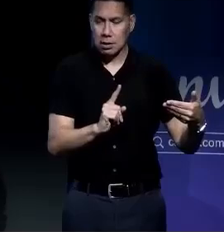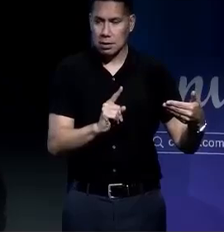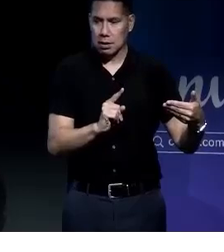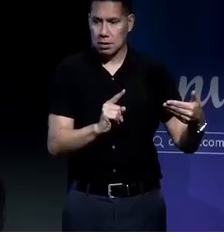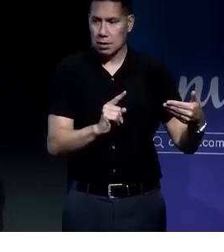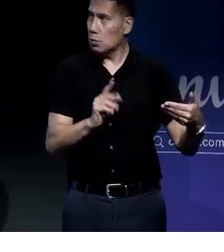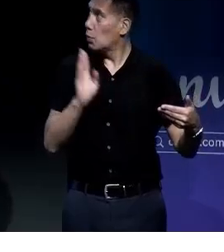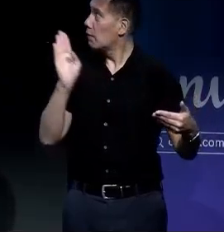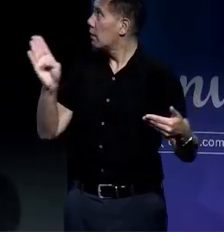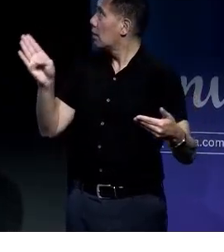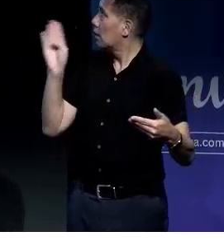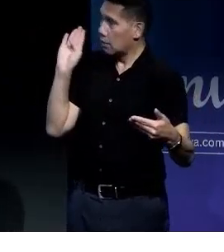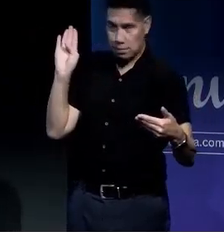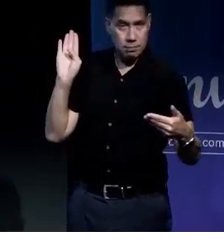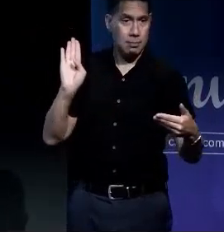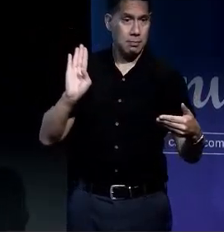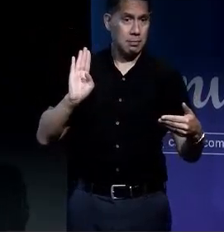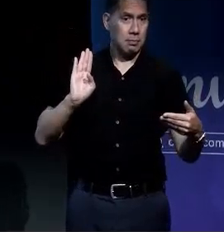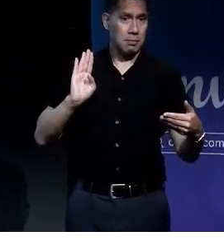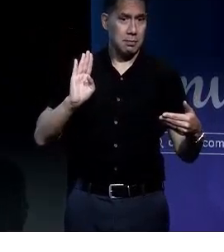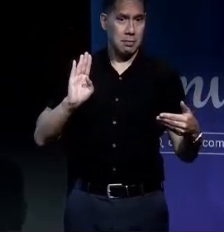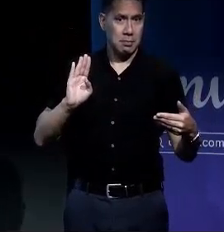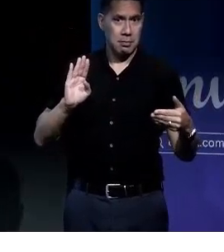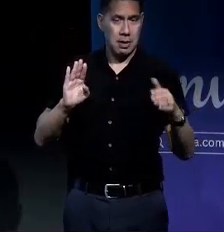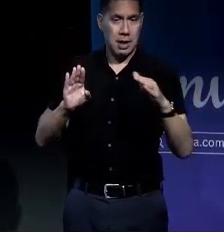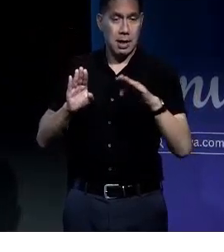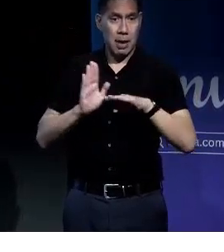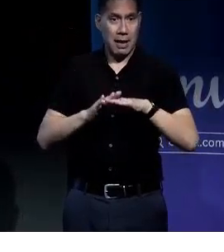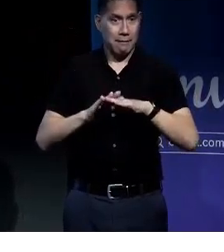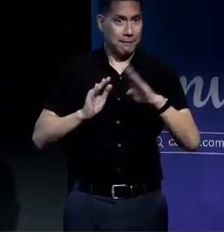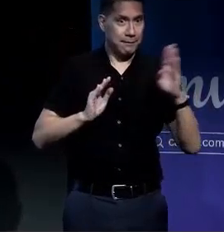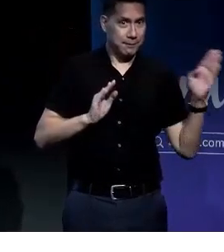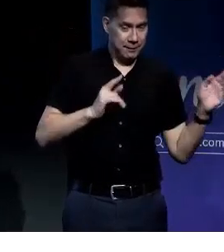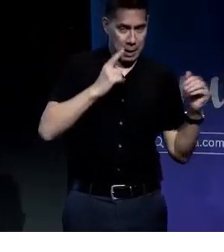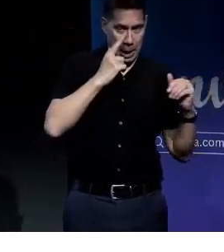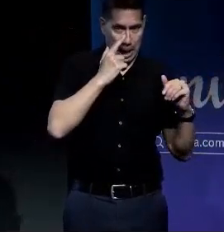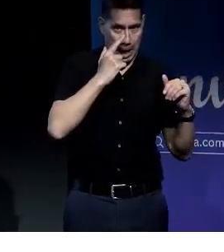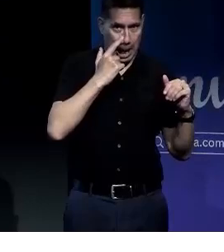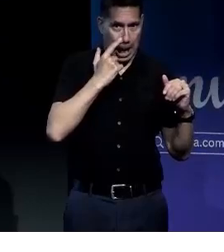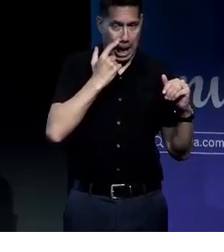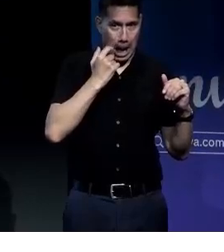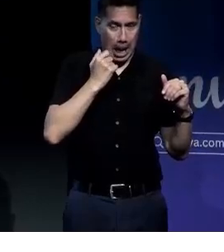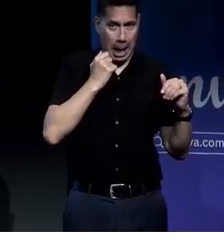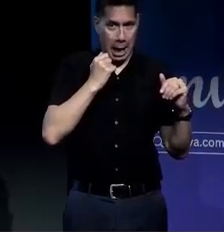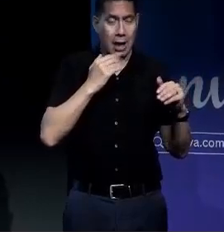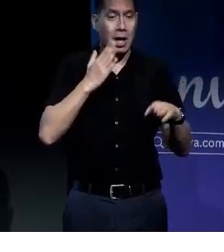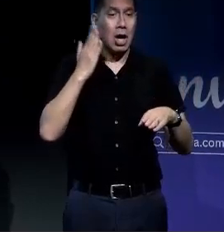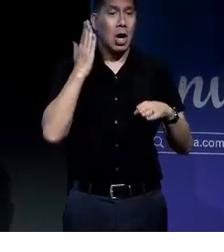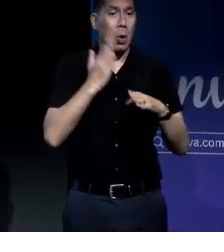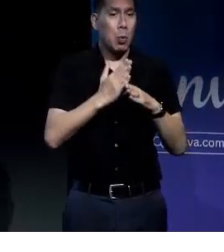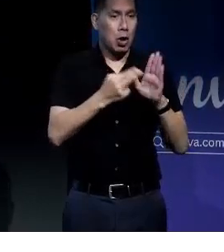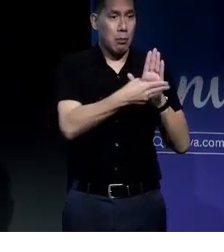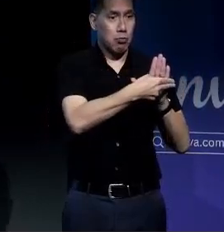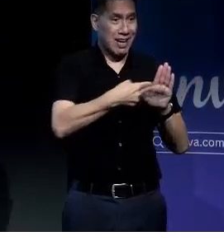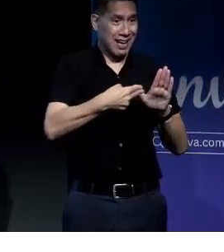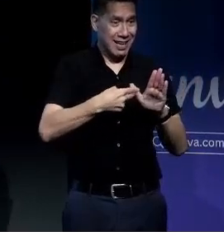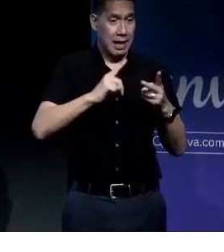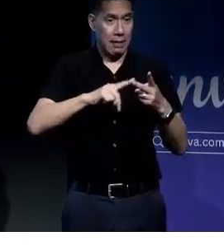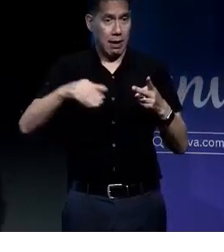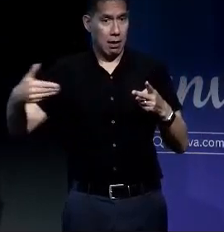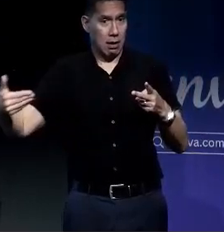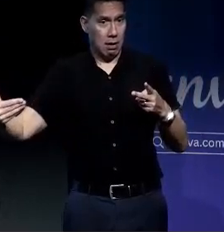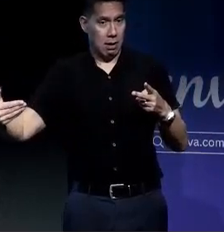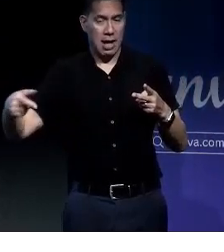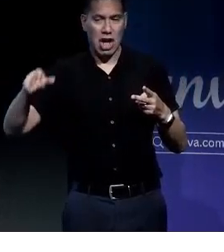whatever this hand is, left-hand side, is our work brand palette, and the right-hand side was